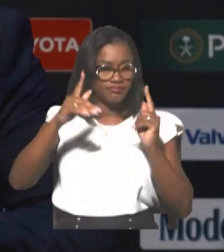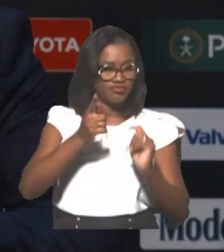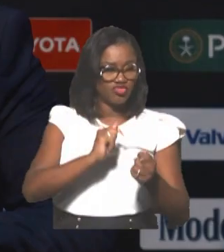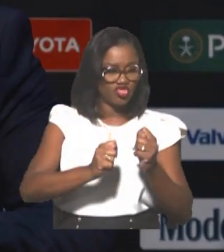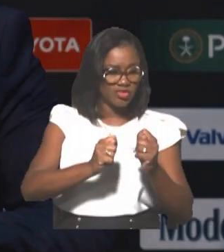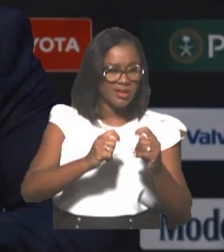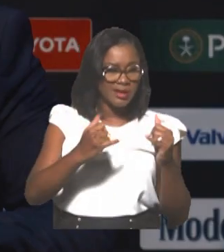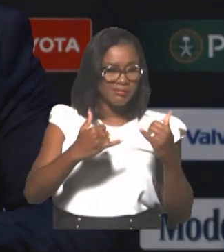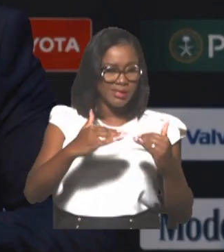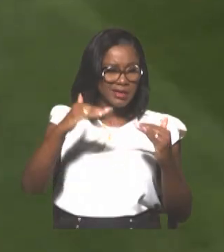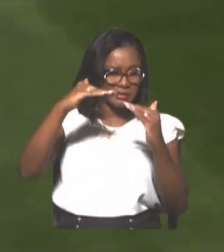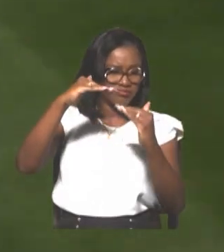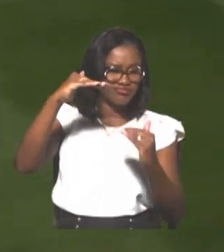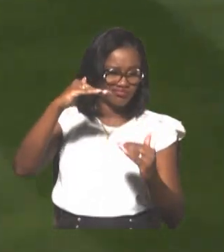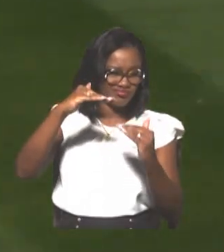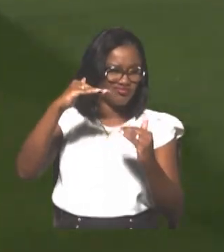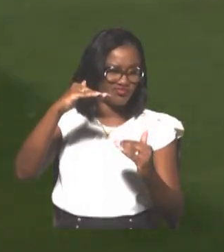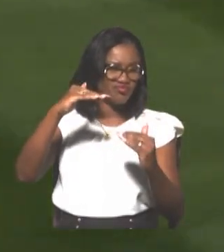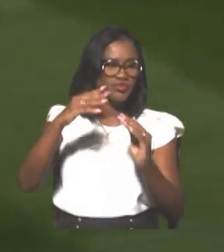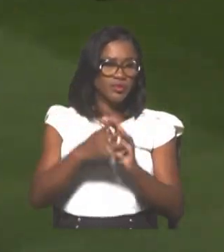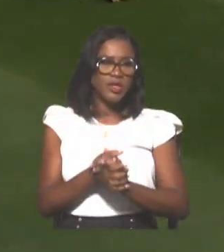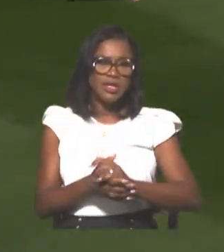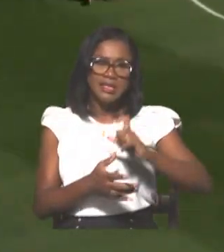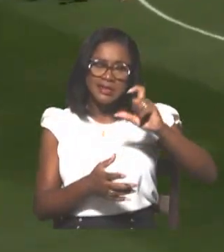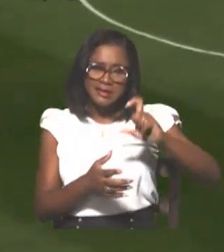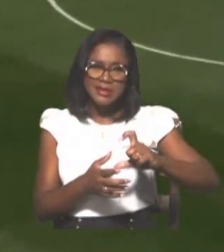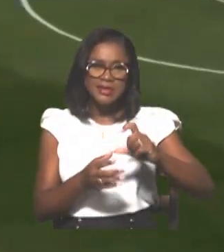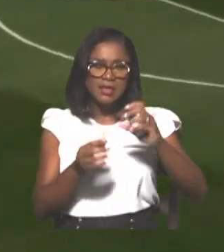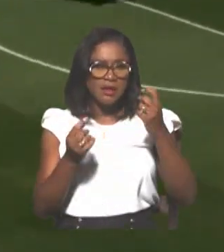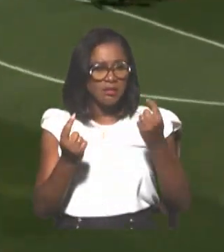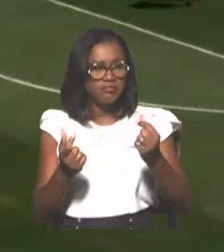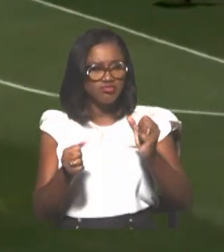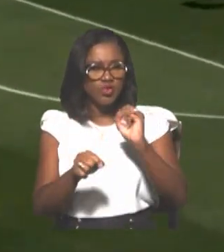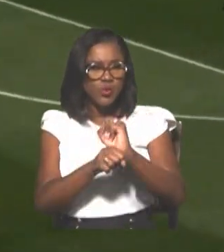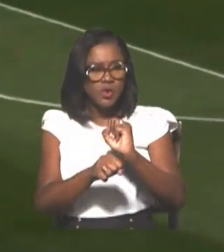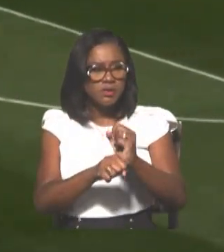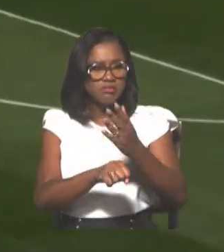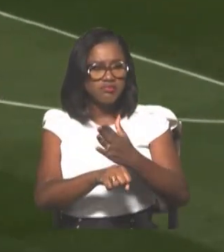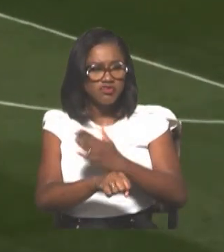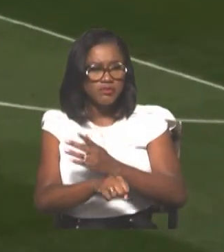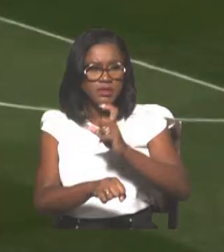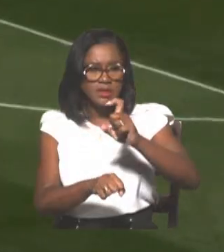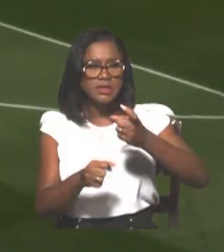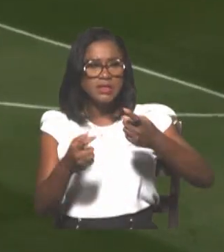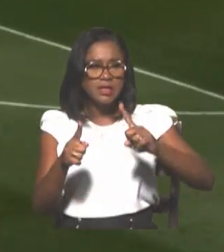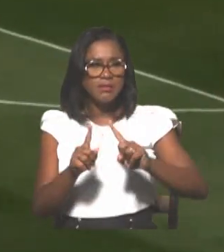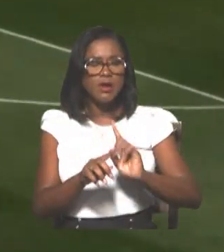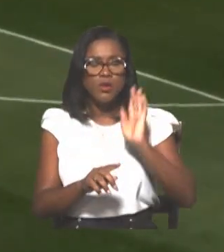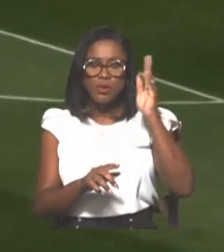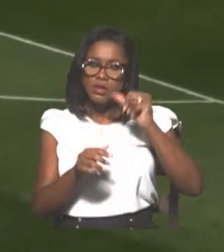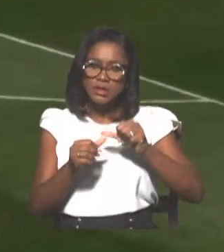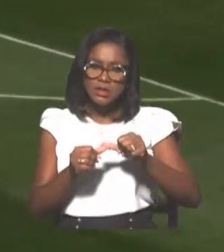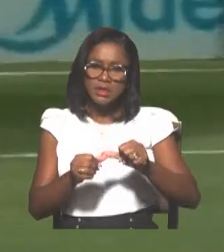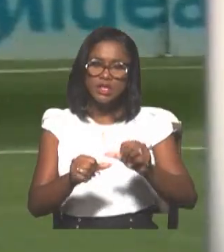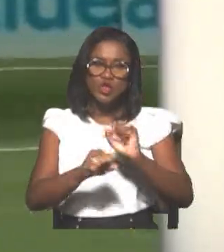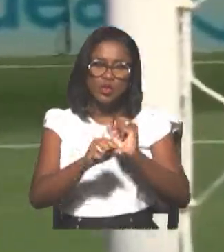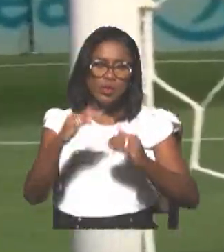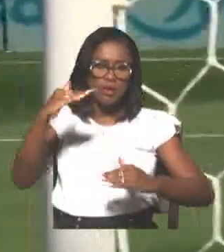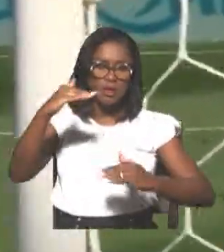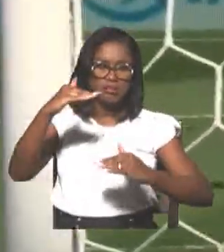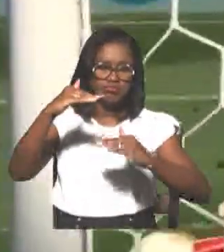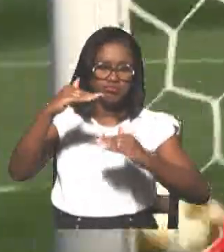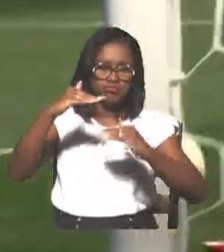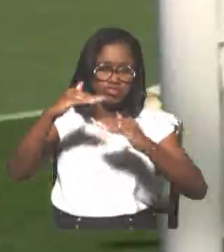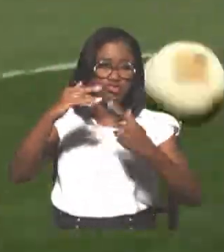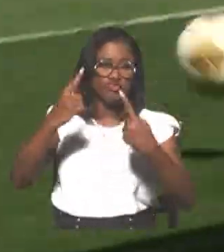my players are playing at the moment. We know there is still a lot of work to be done, and we will continue to work and try and close that gap as best